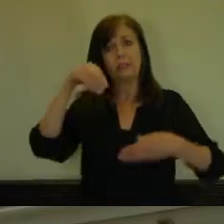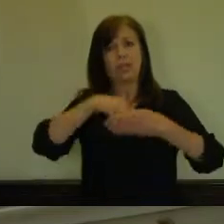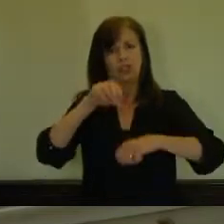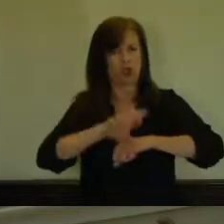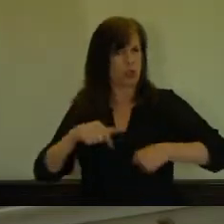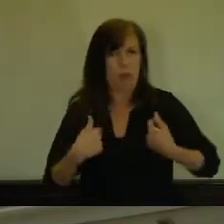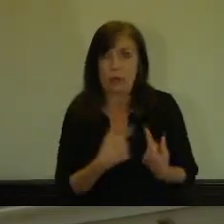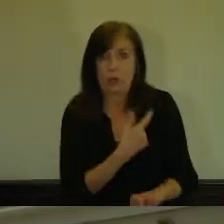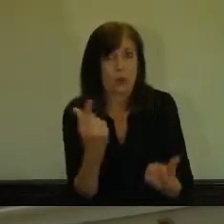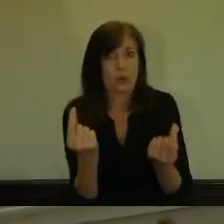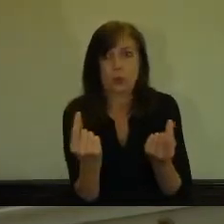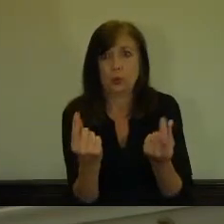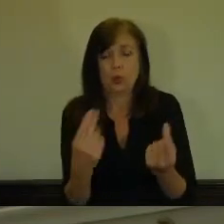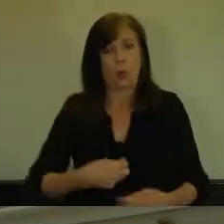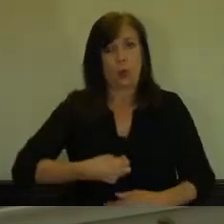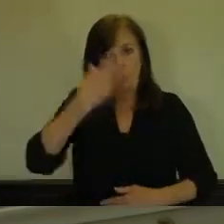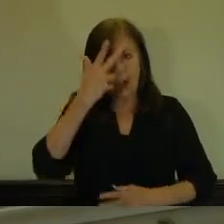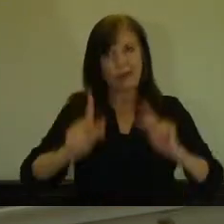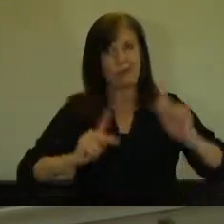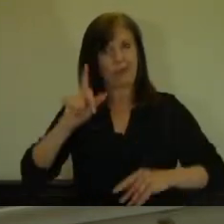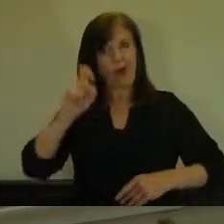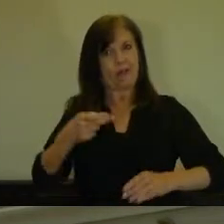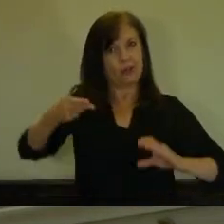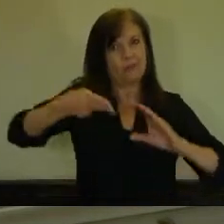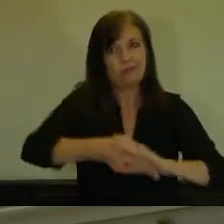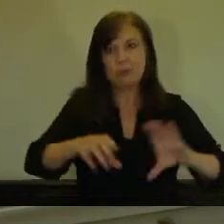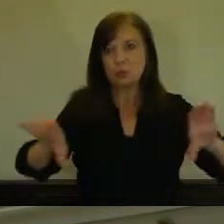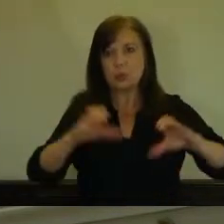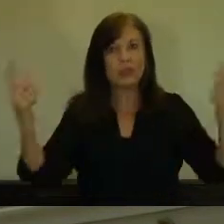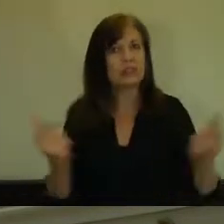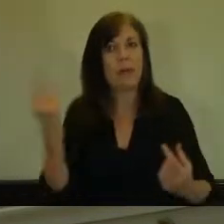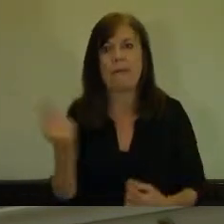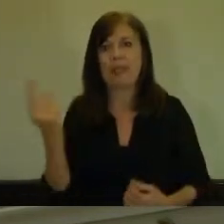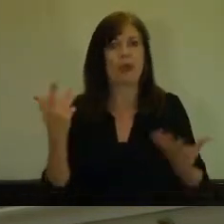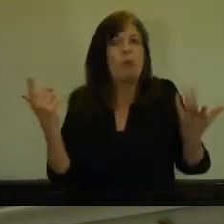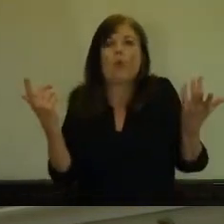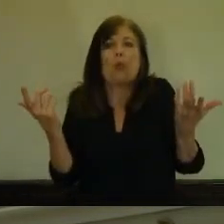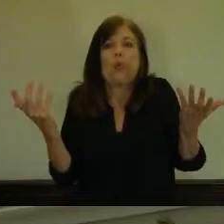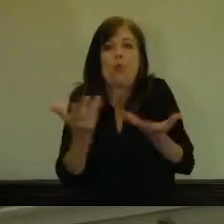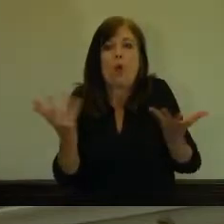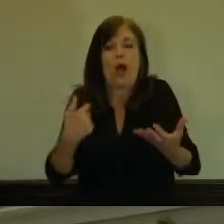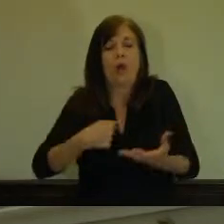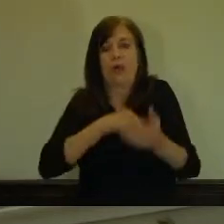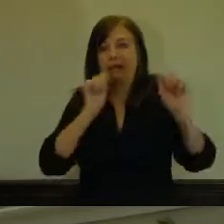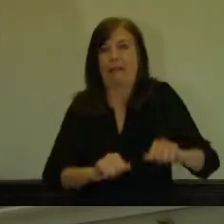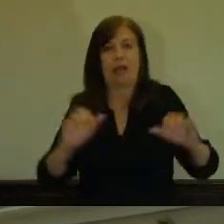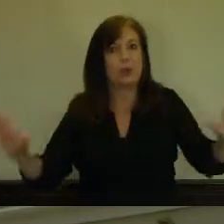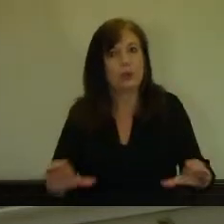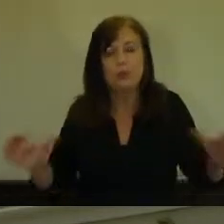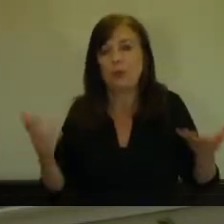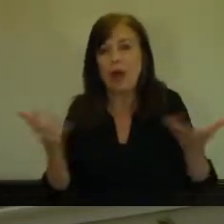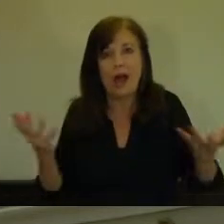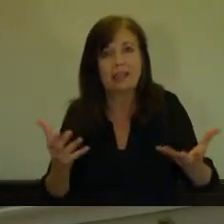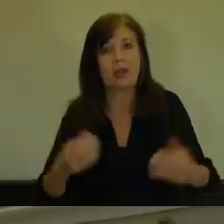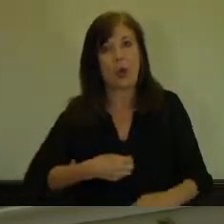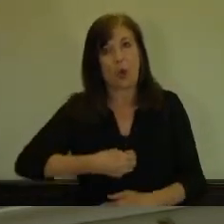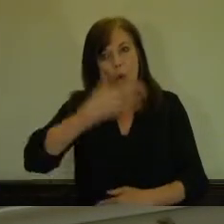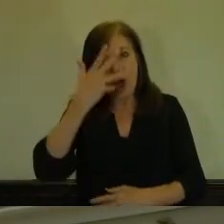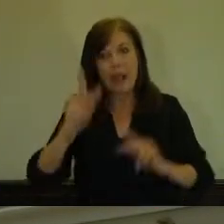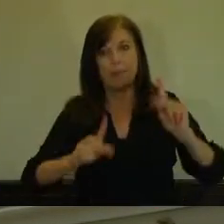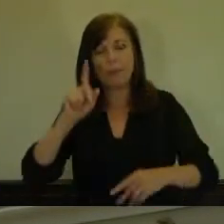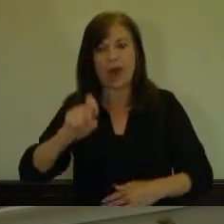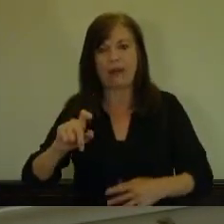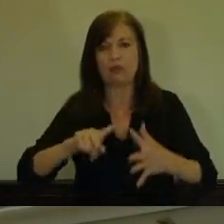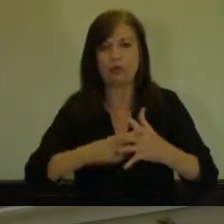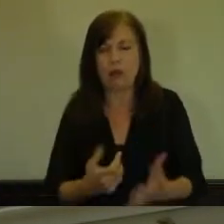do? We white people need to do something. What are we going to do, she said. We have to get the white people to start